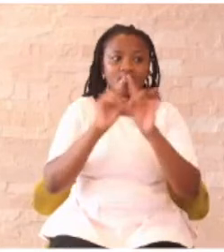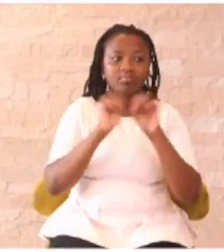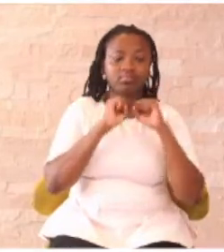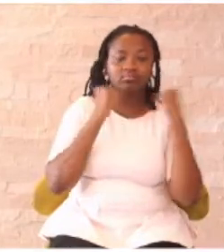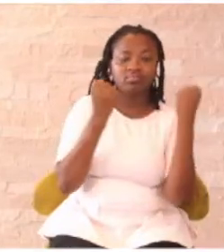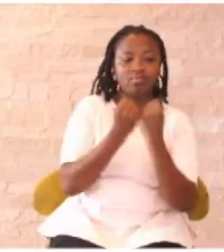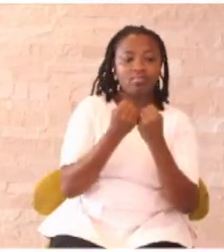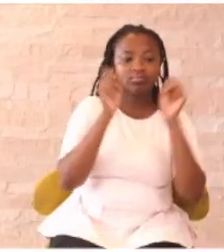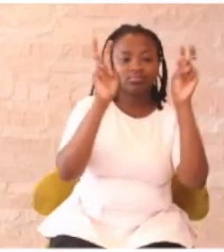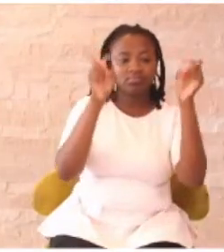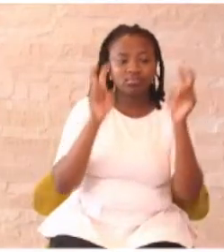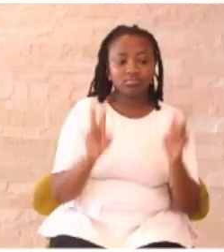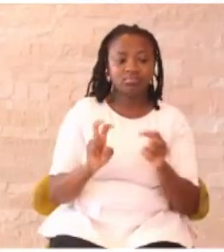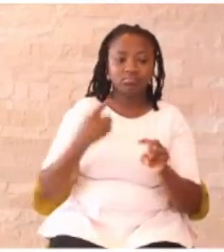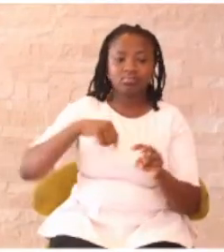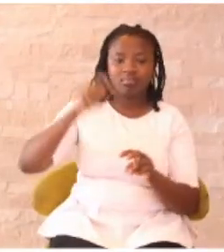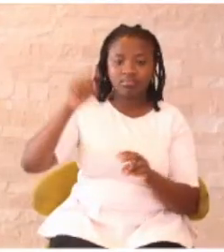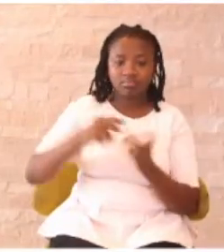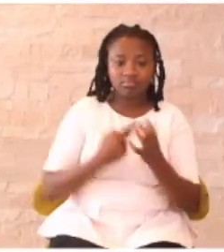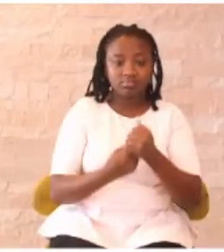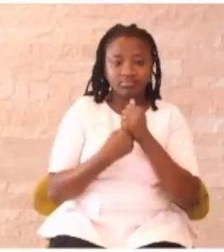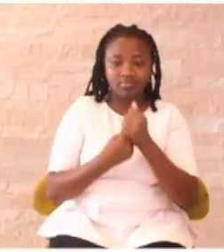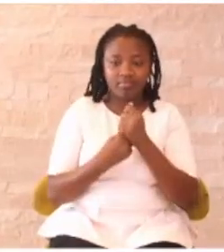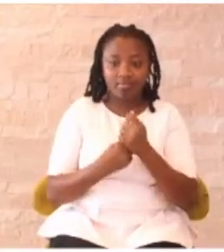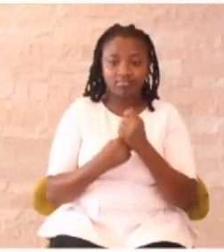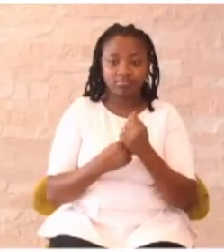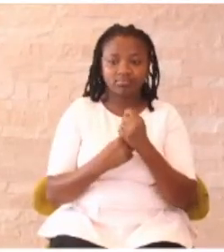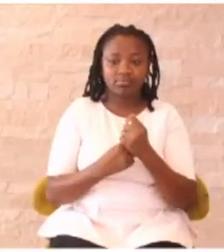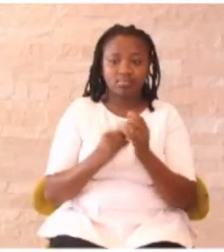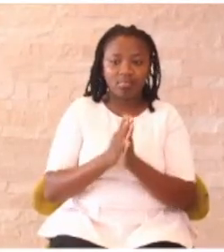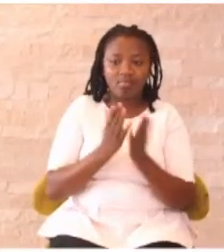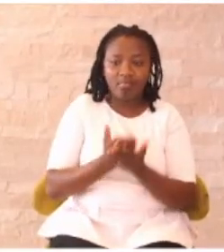of Parliament have made their